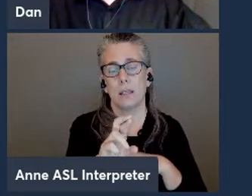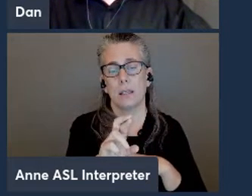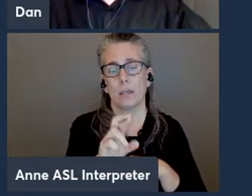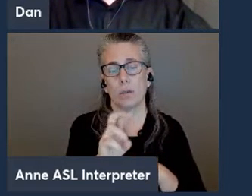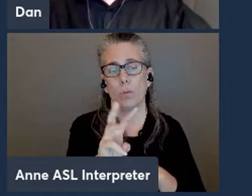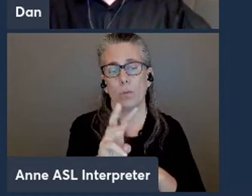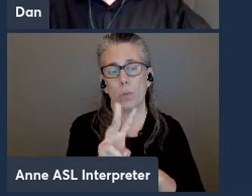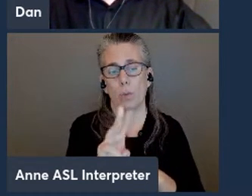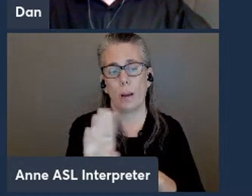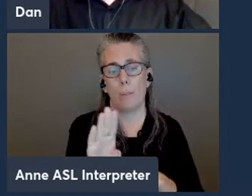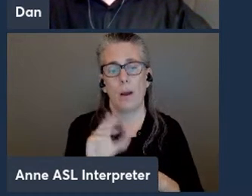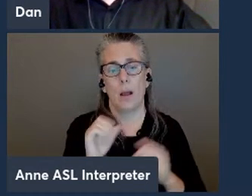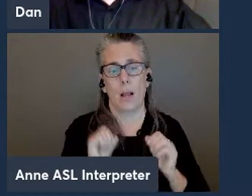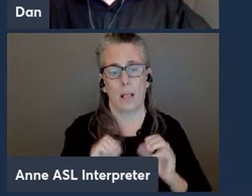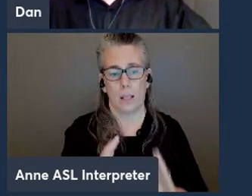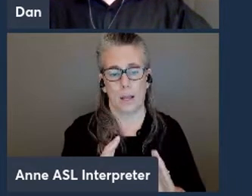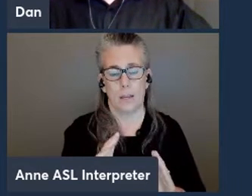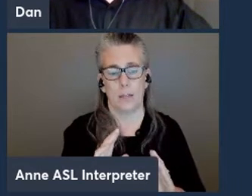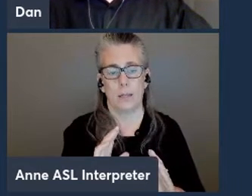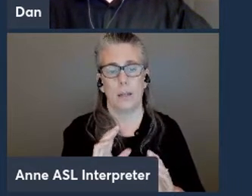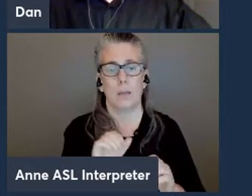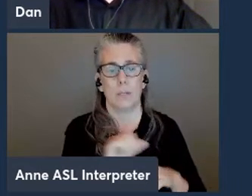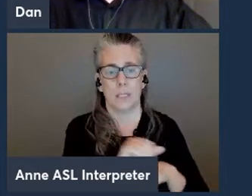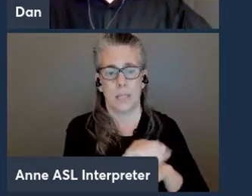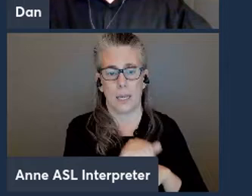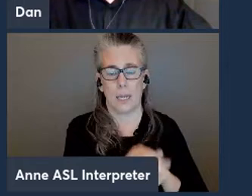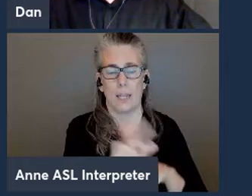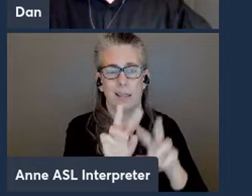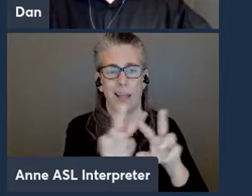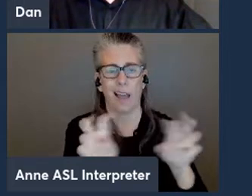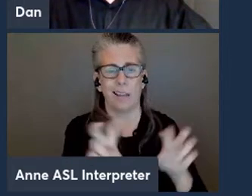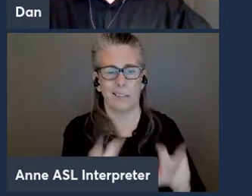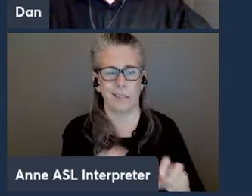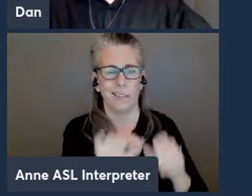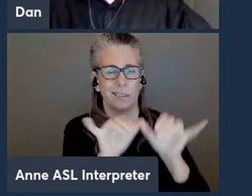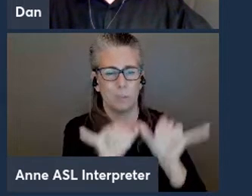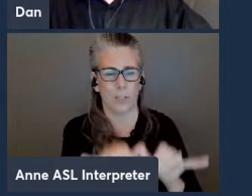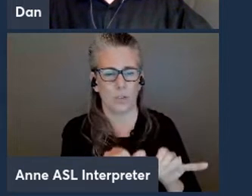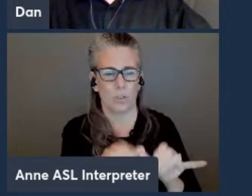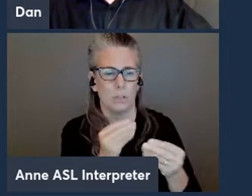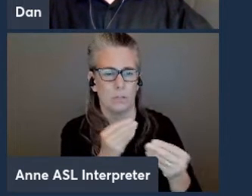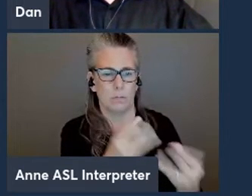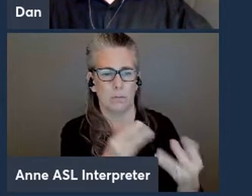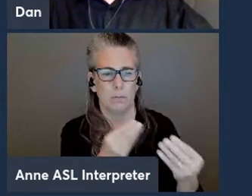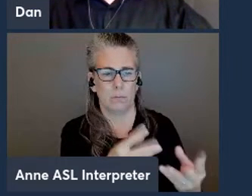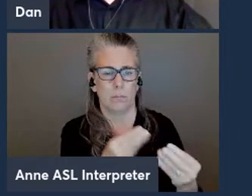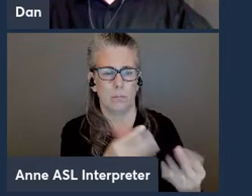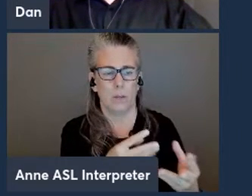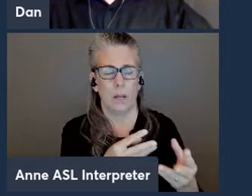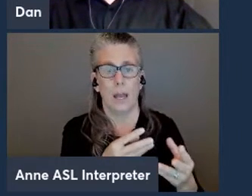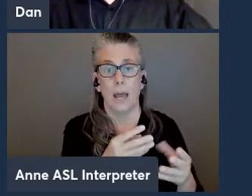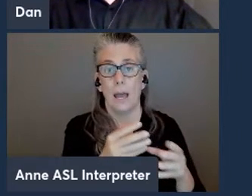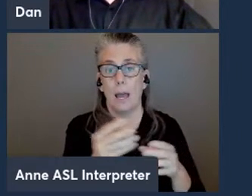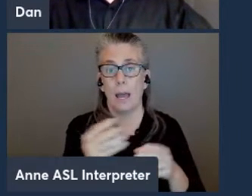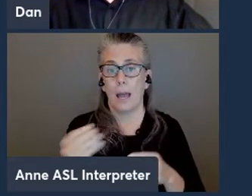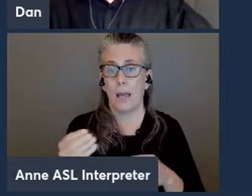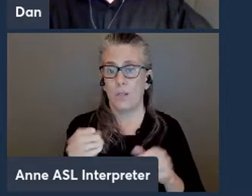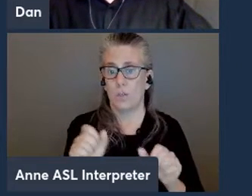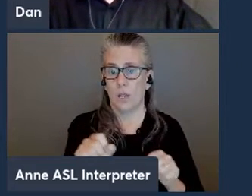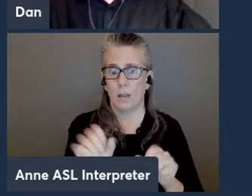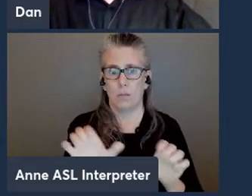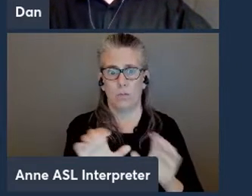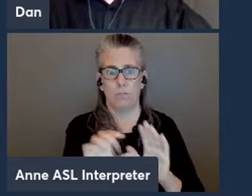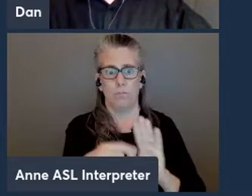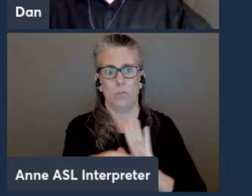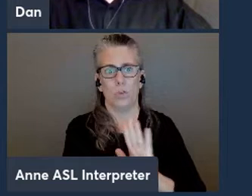doing basically analytics and helping you process that data. So you can do this sort of visualization with